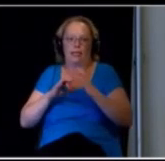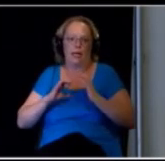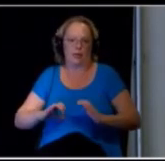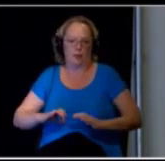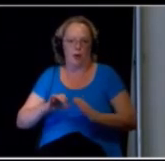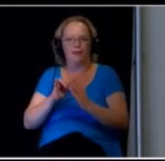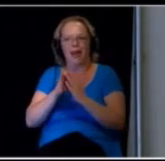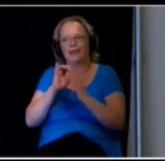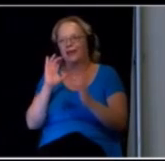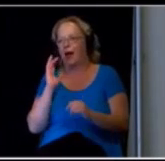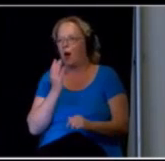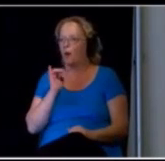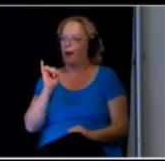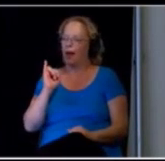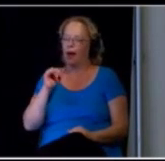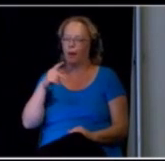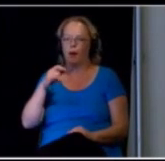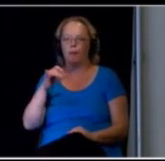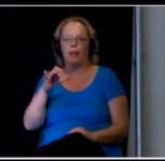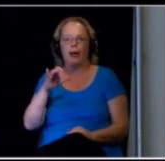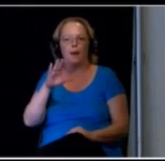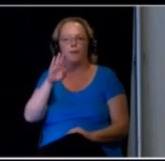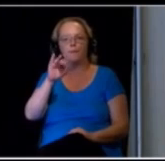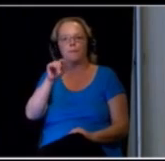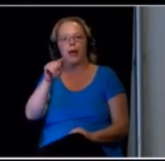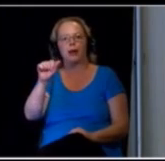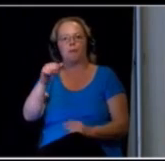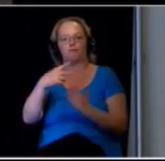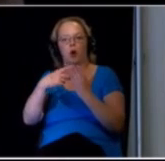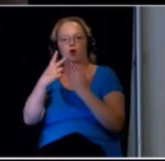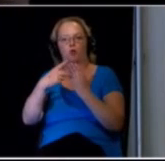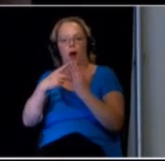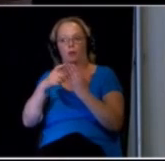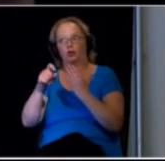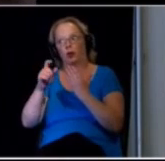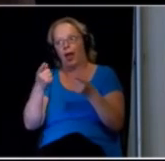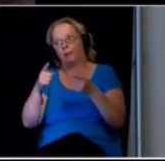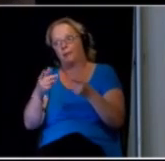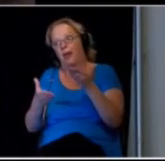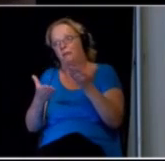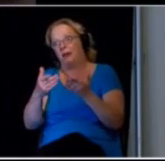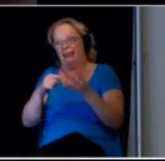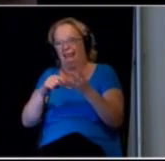beta program, around the end of this month. So that should be pretty cool.